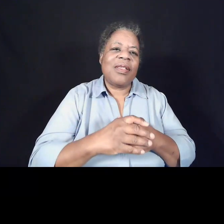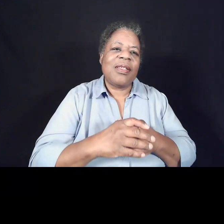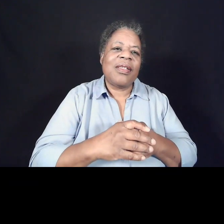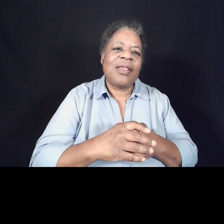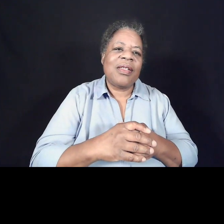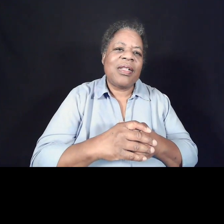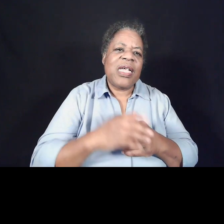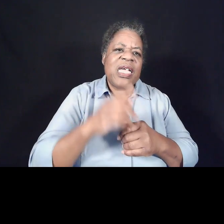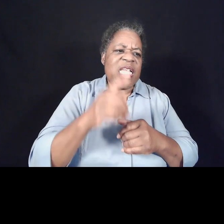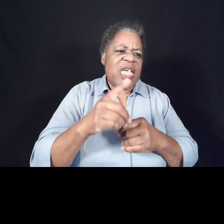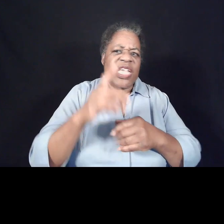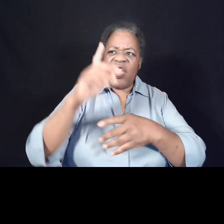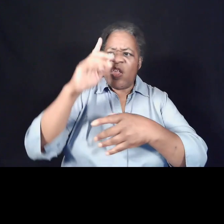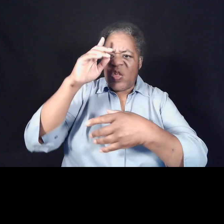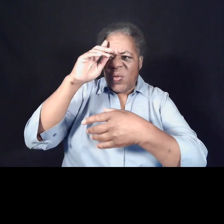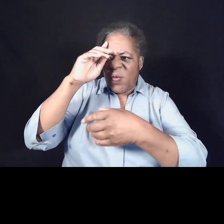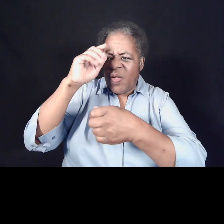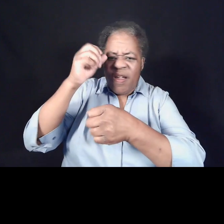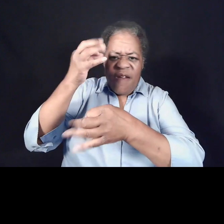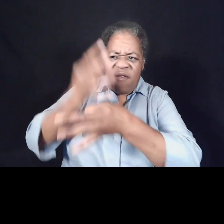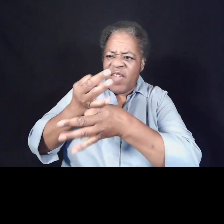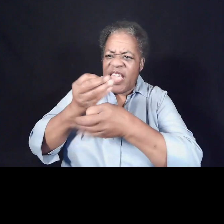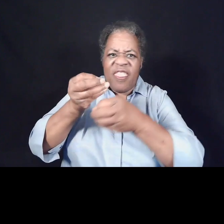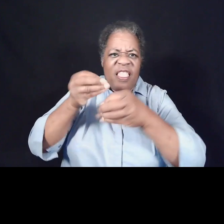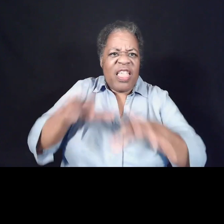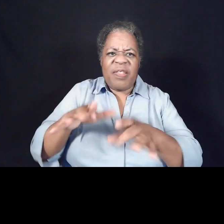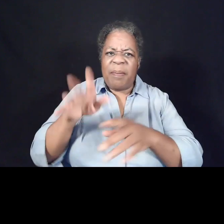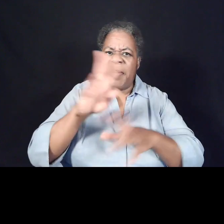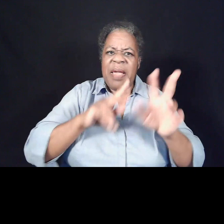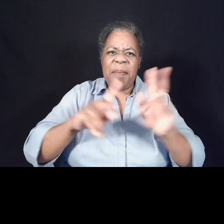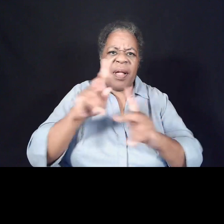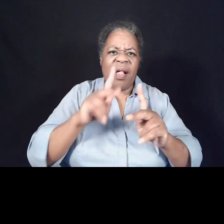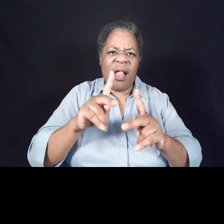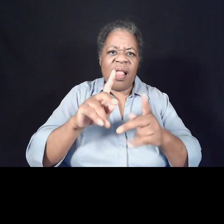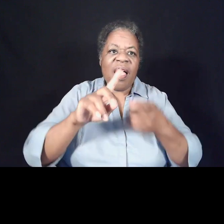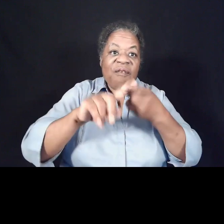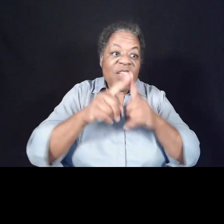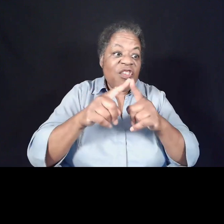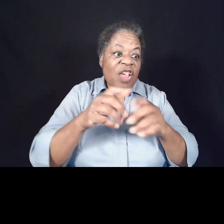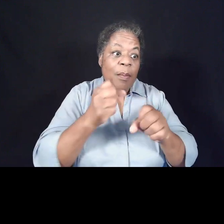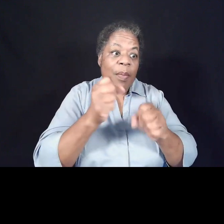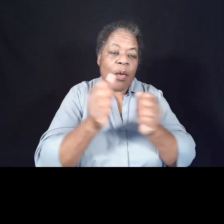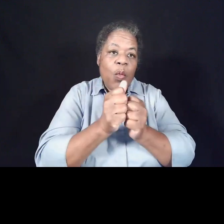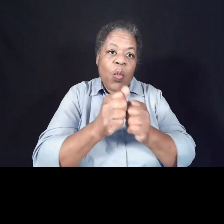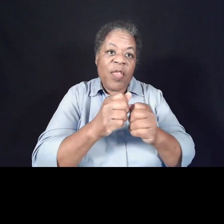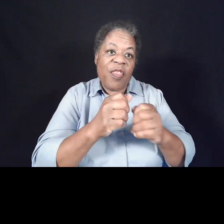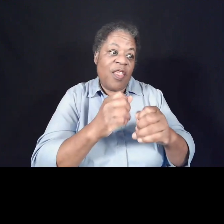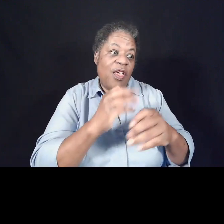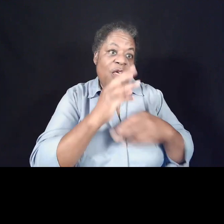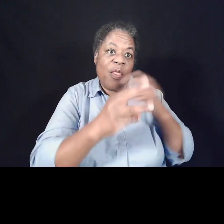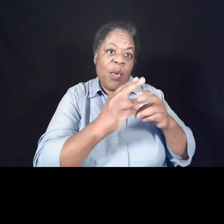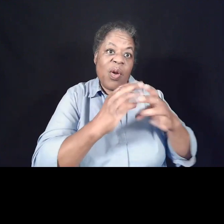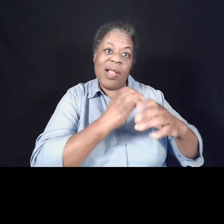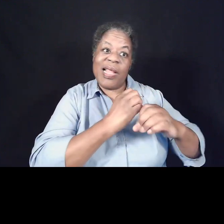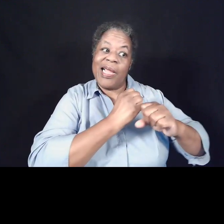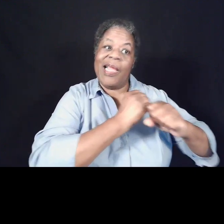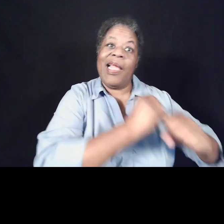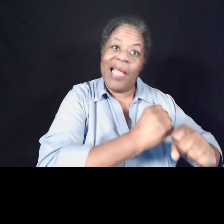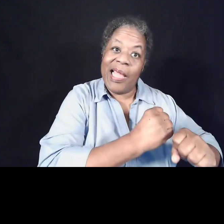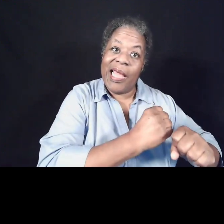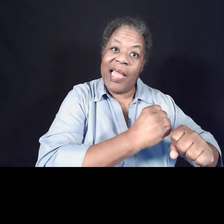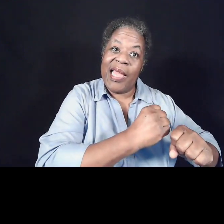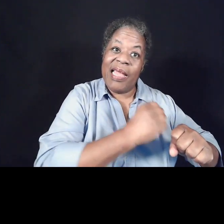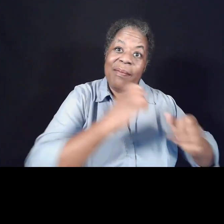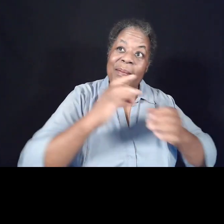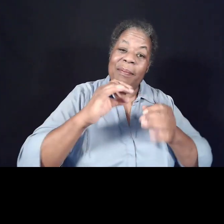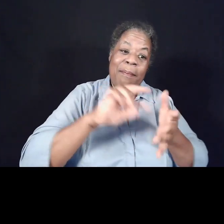You adulterous people, don't you know that friendship with the world means enmity against God?